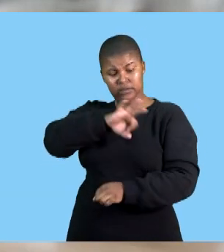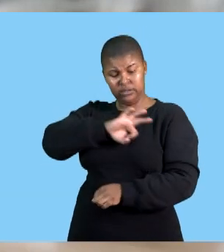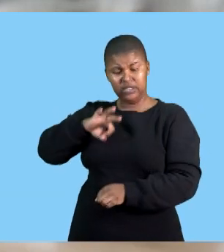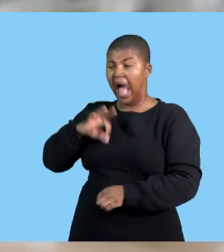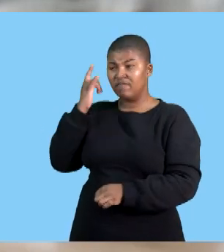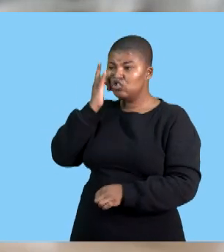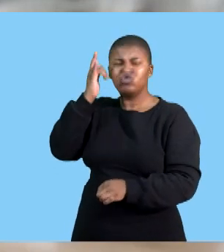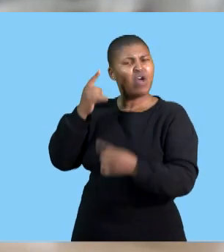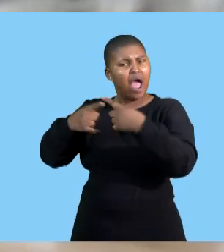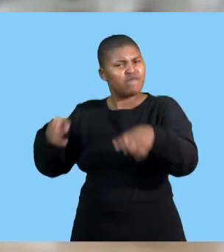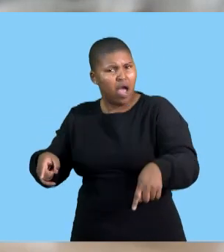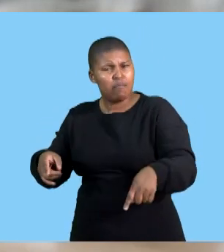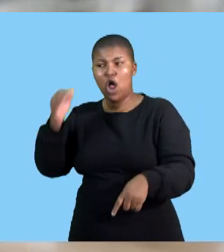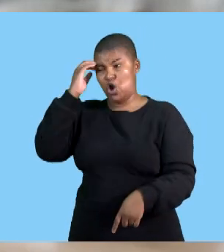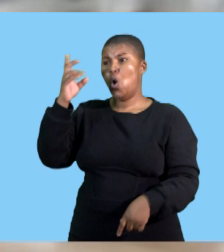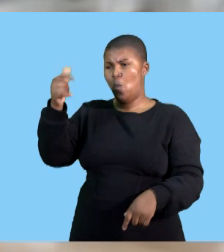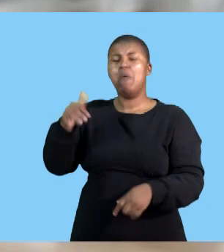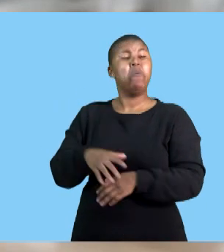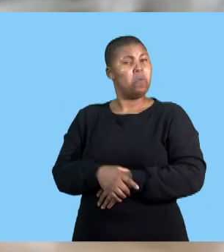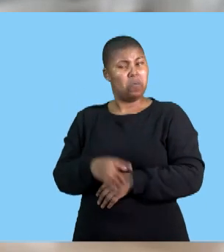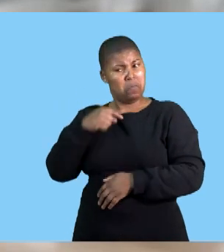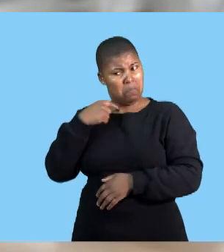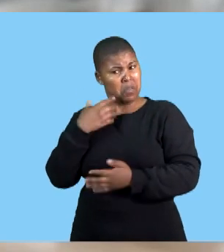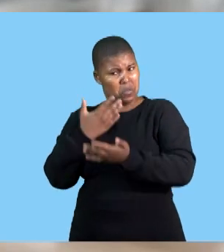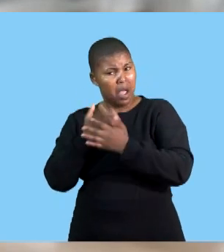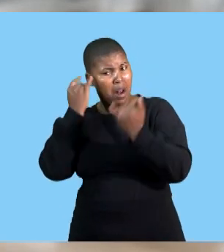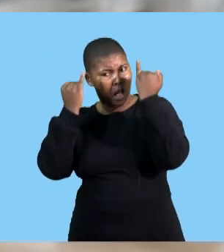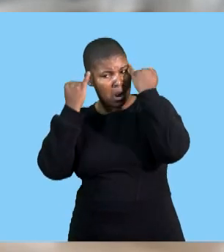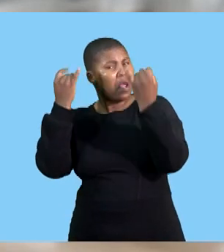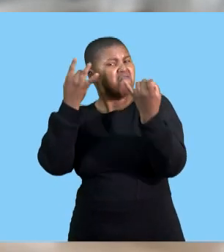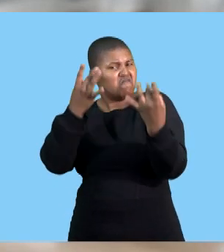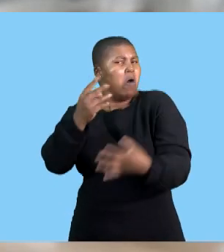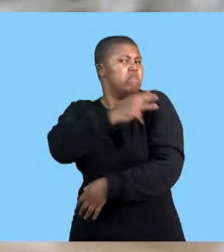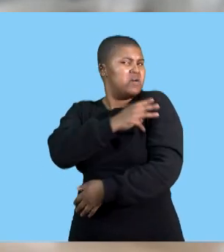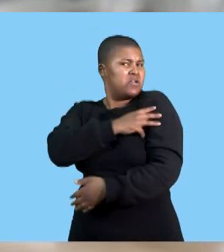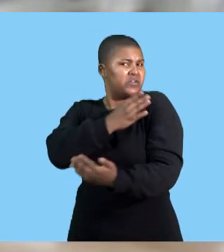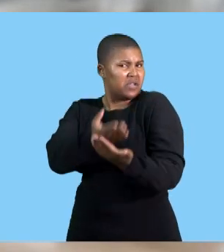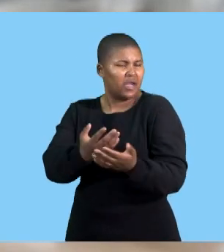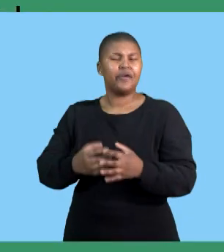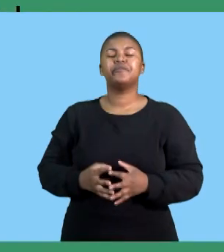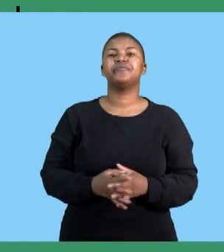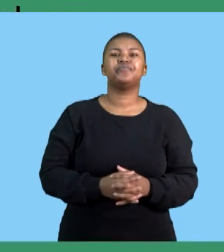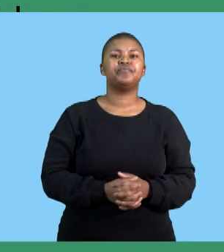that it is open in the business for them to come up with different ways of solving problems.